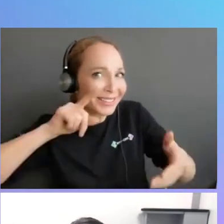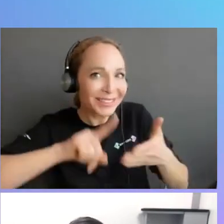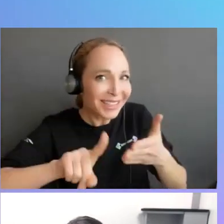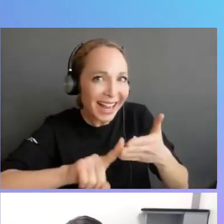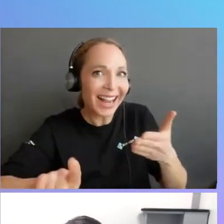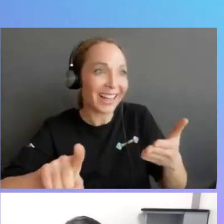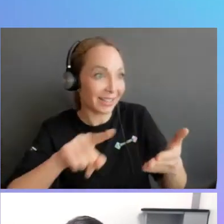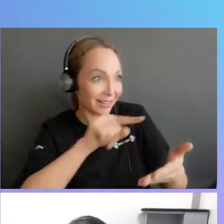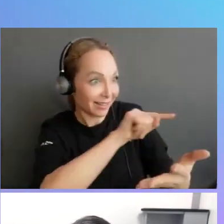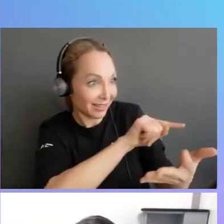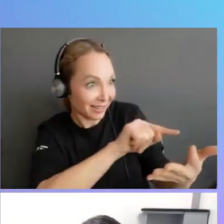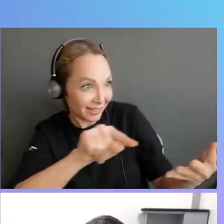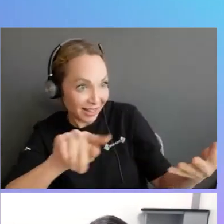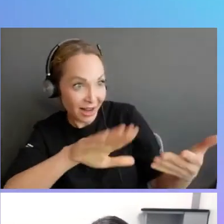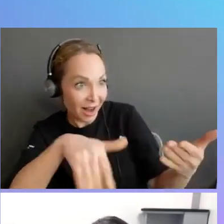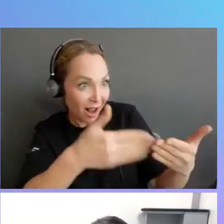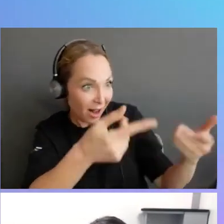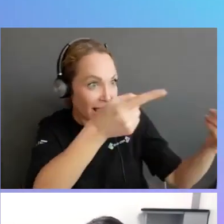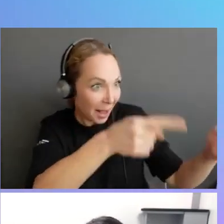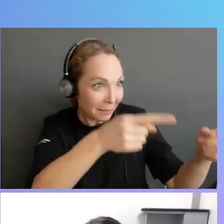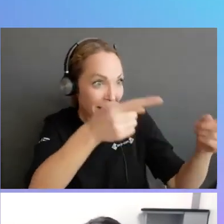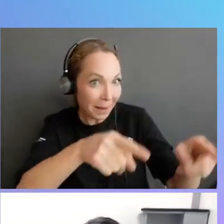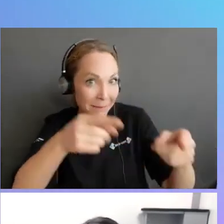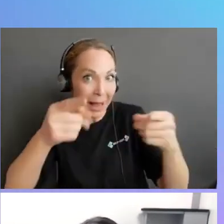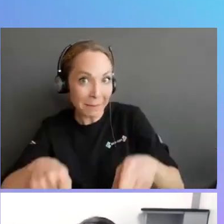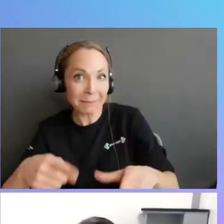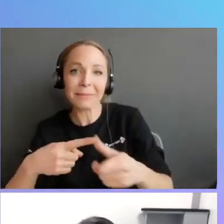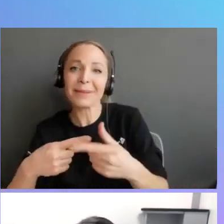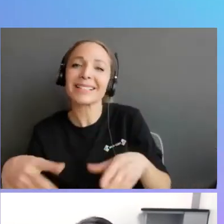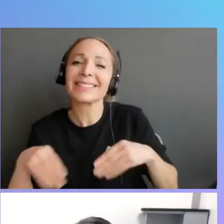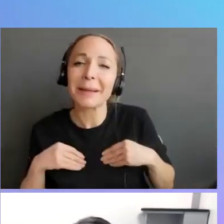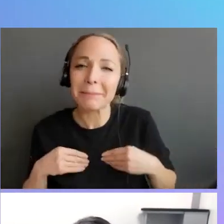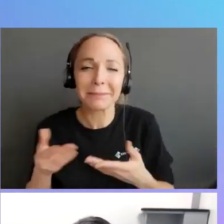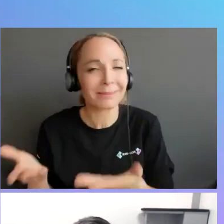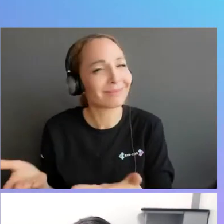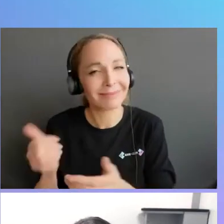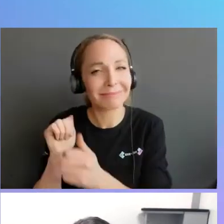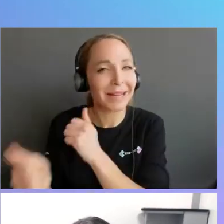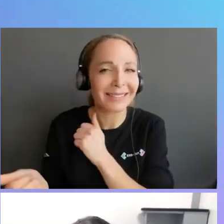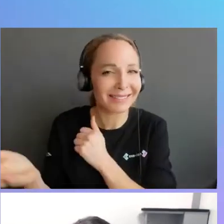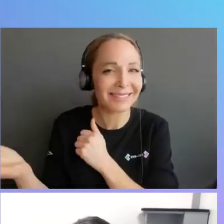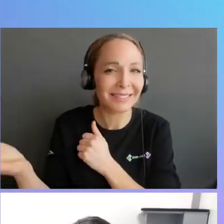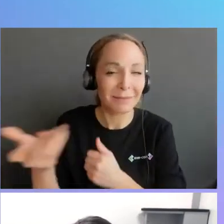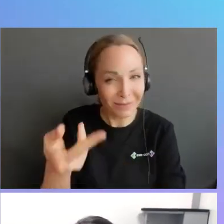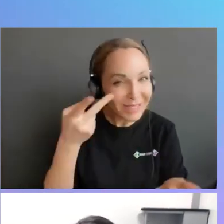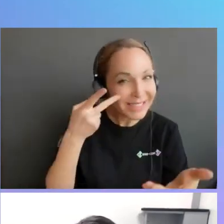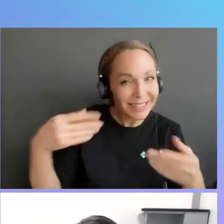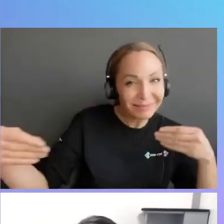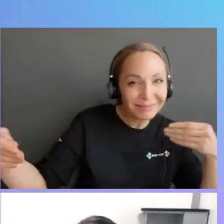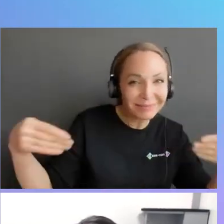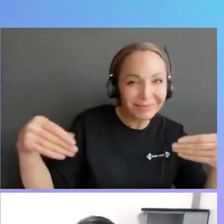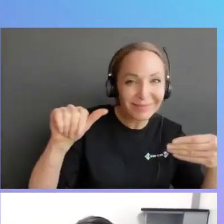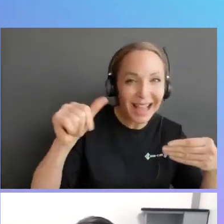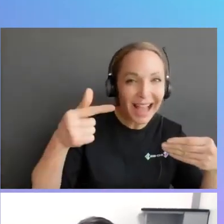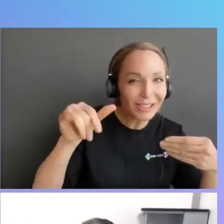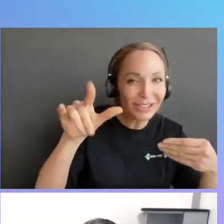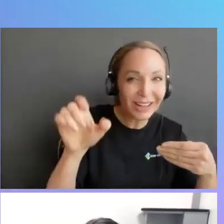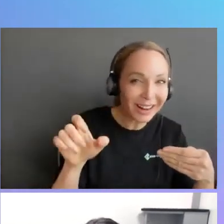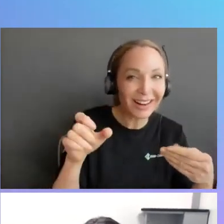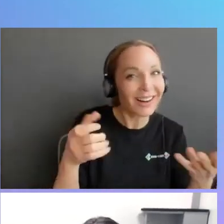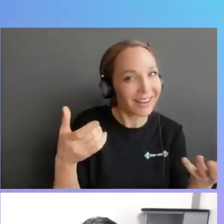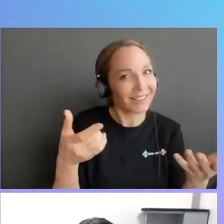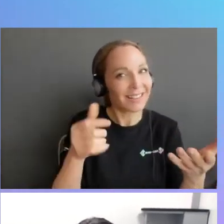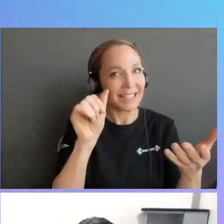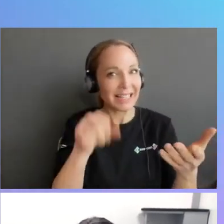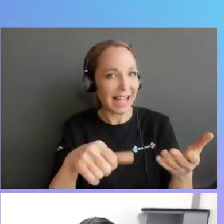Then we finally accept it. So you can see how Agile and its accountability can be harnessed for accessibility.